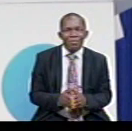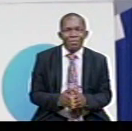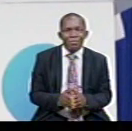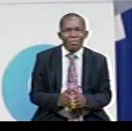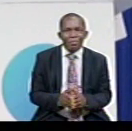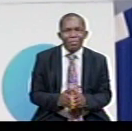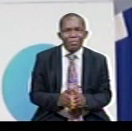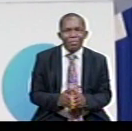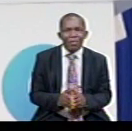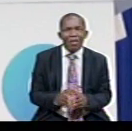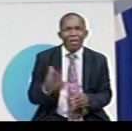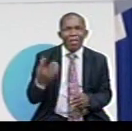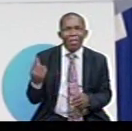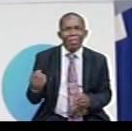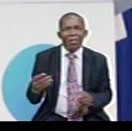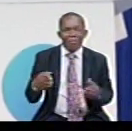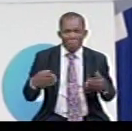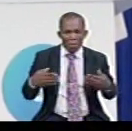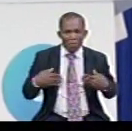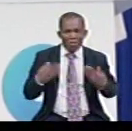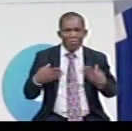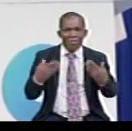The youth came in their numbers